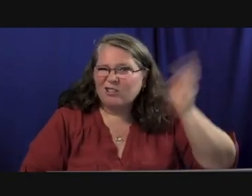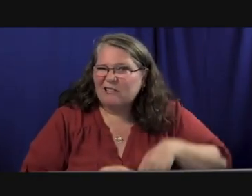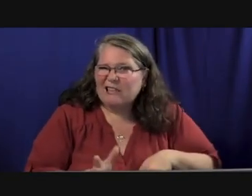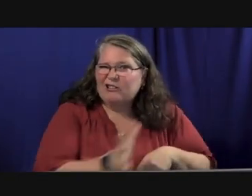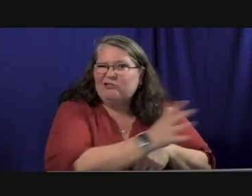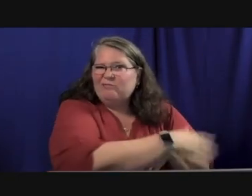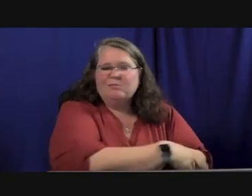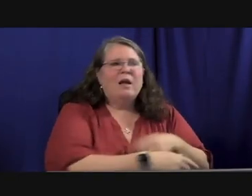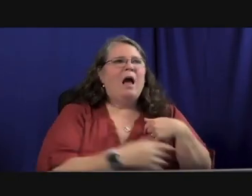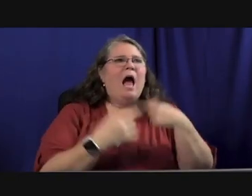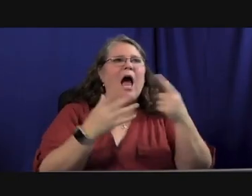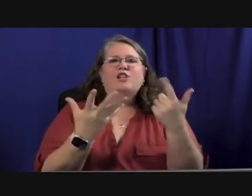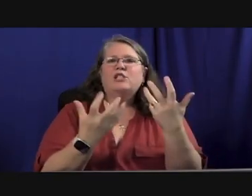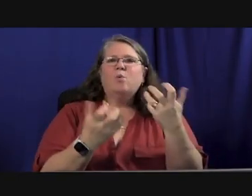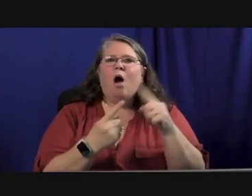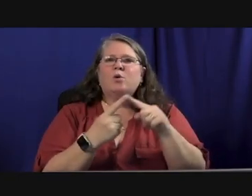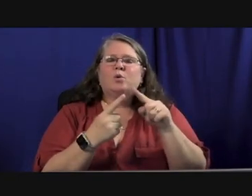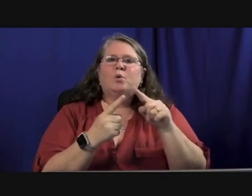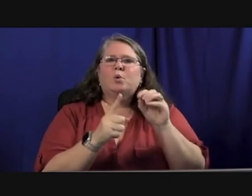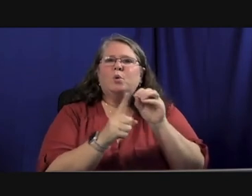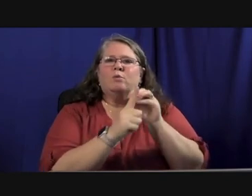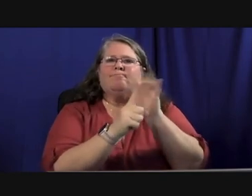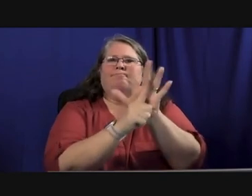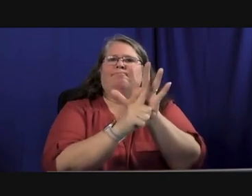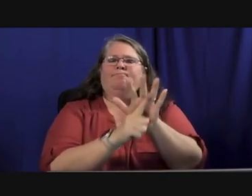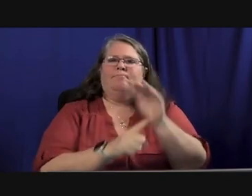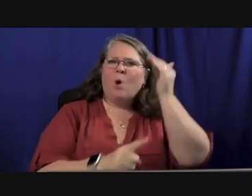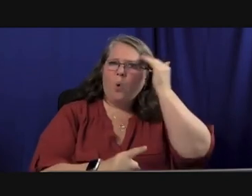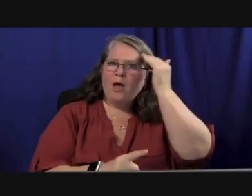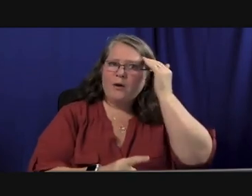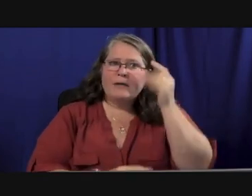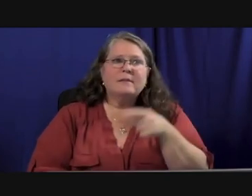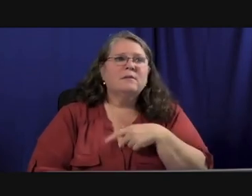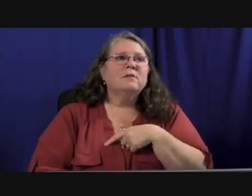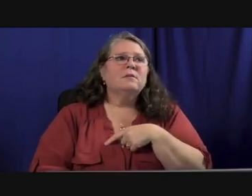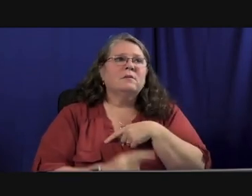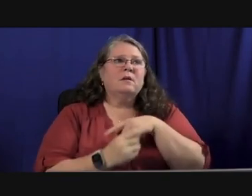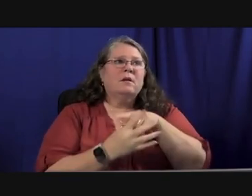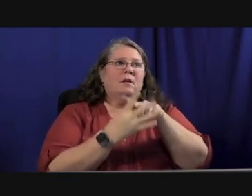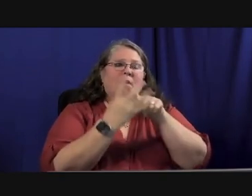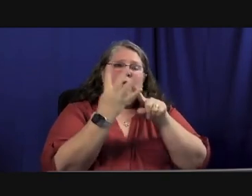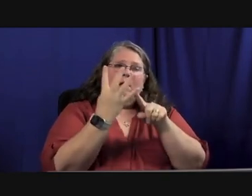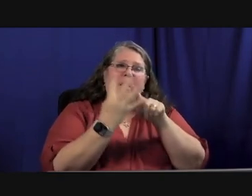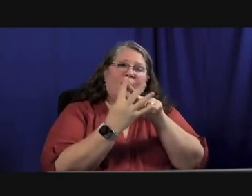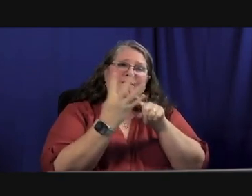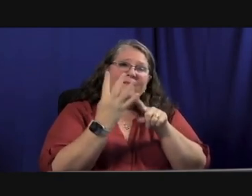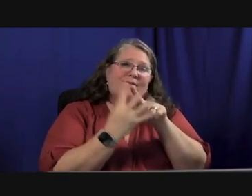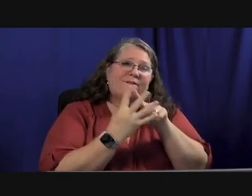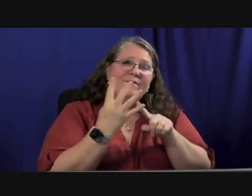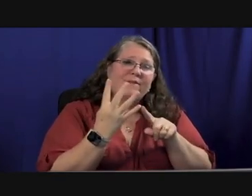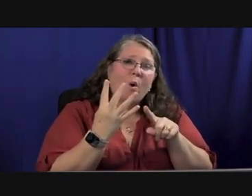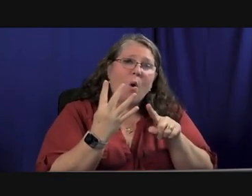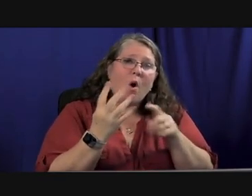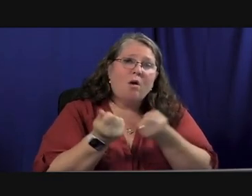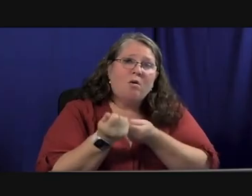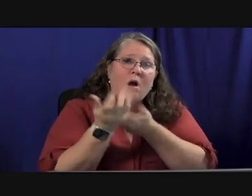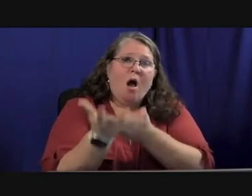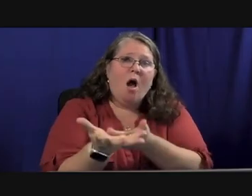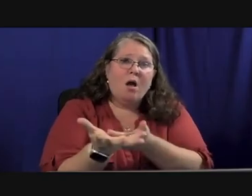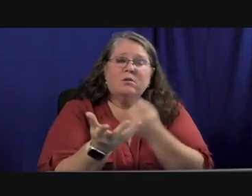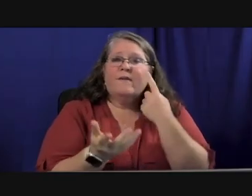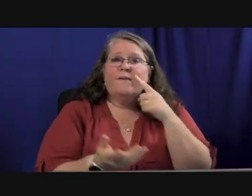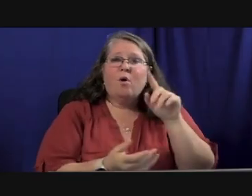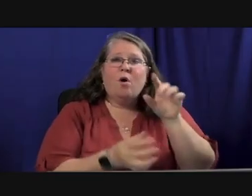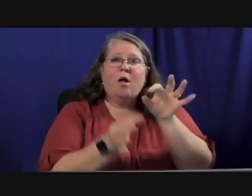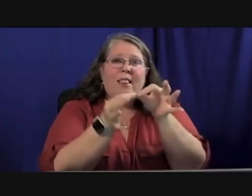since Socrates. Thank you. Since Socrates. So literally having exposure to this